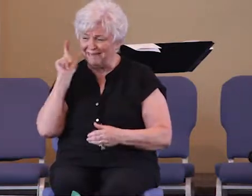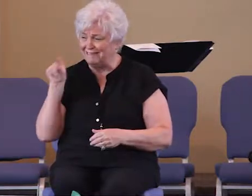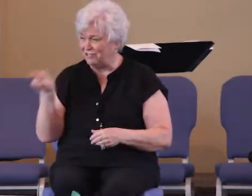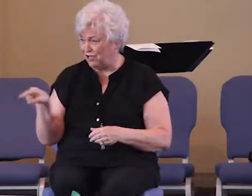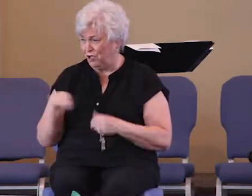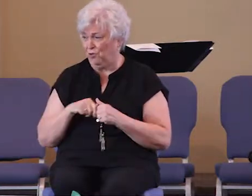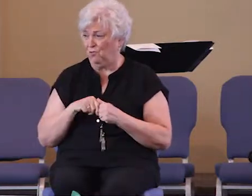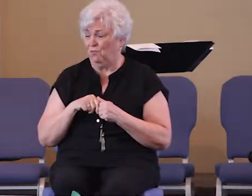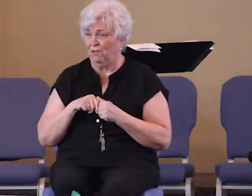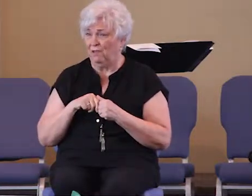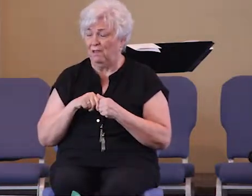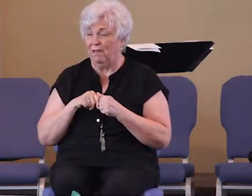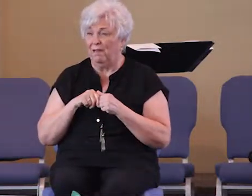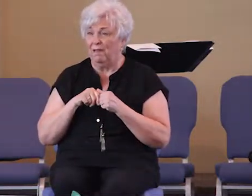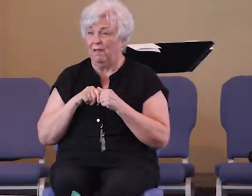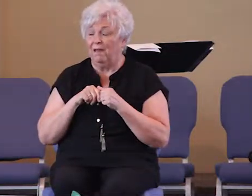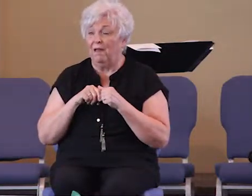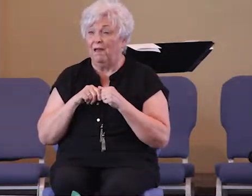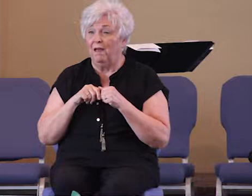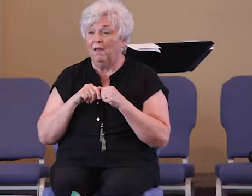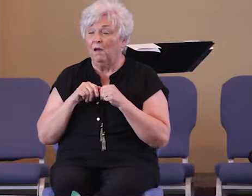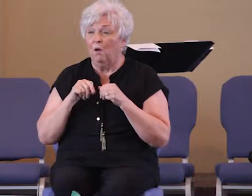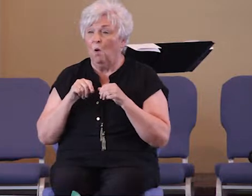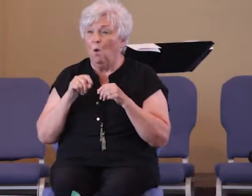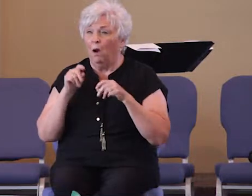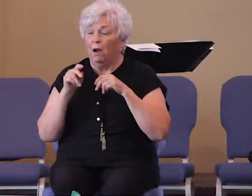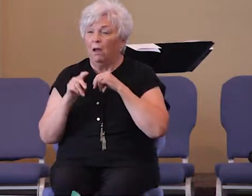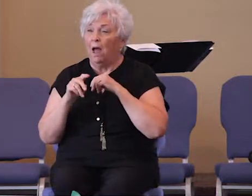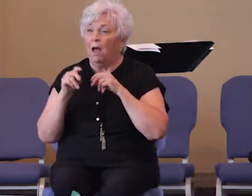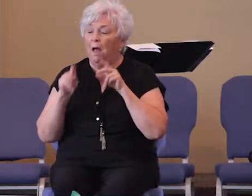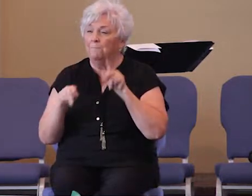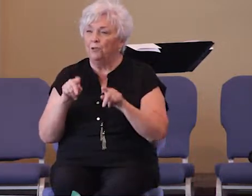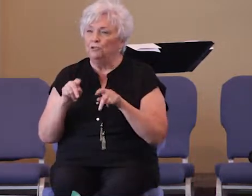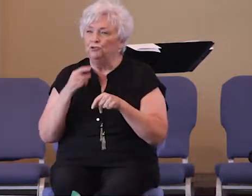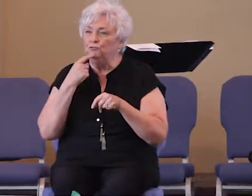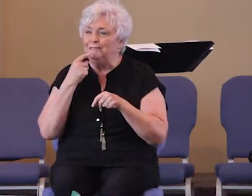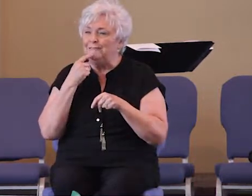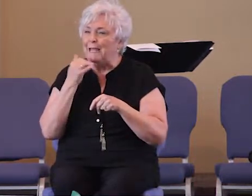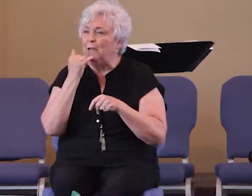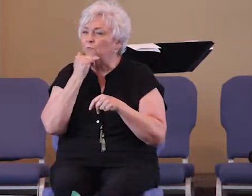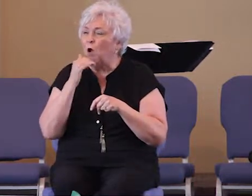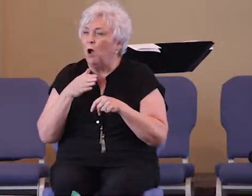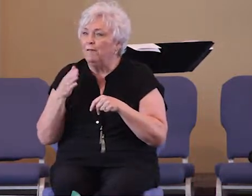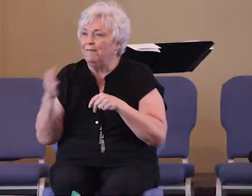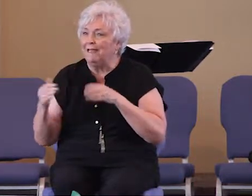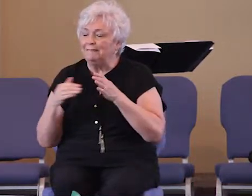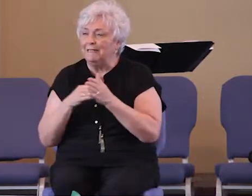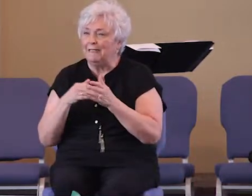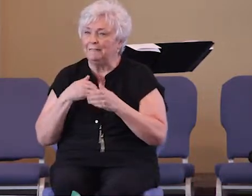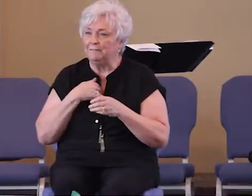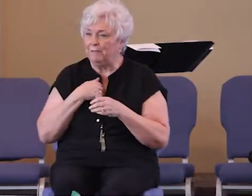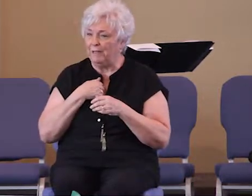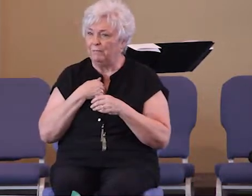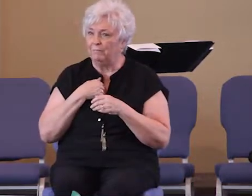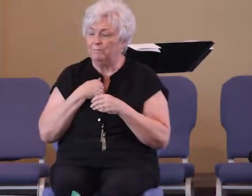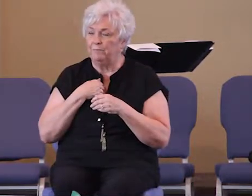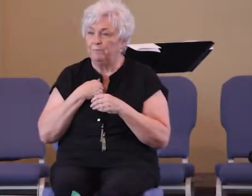or who's chastising me, or who's giving me